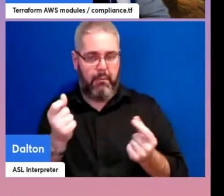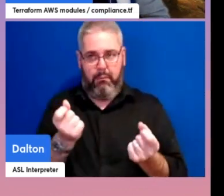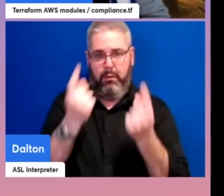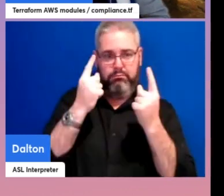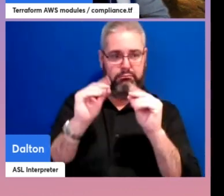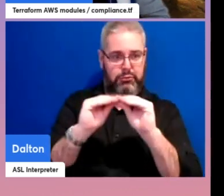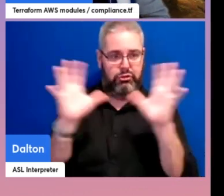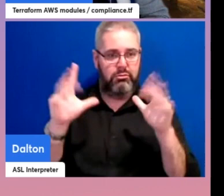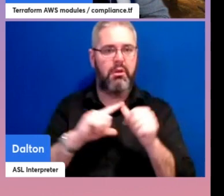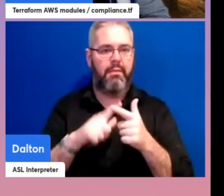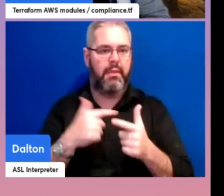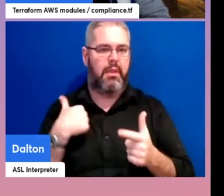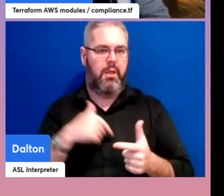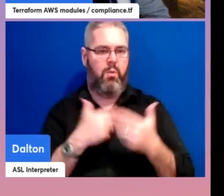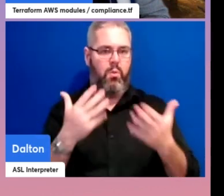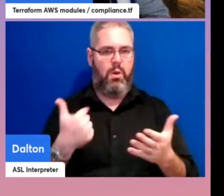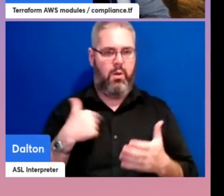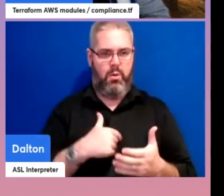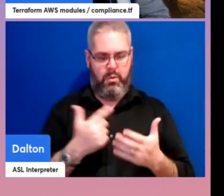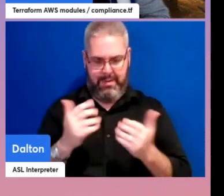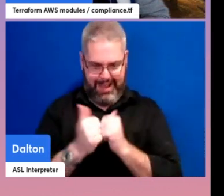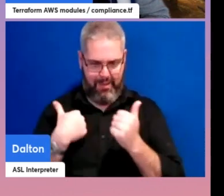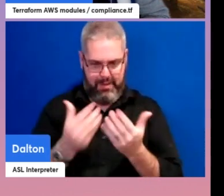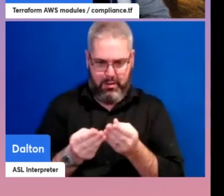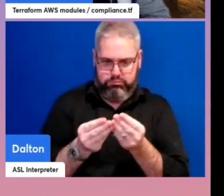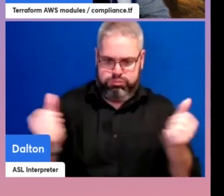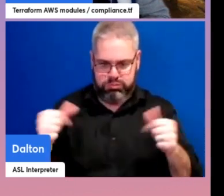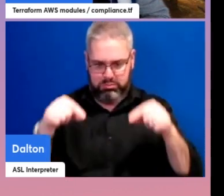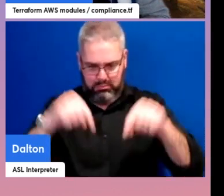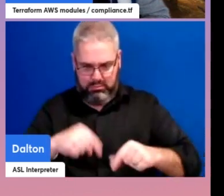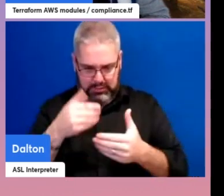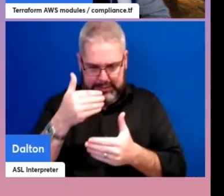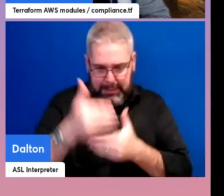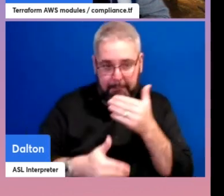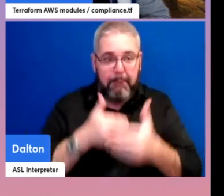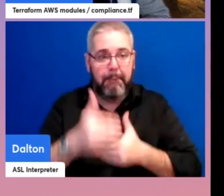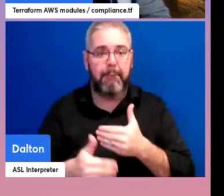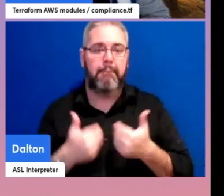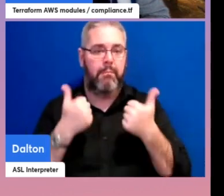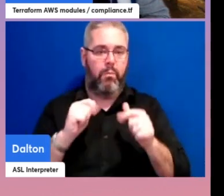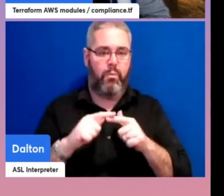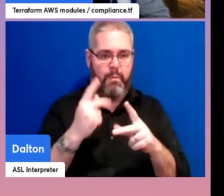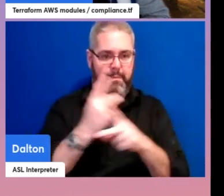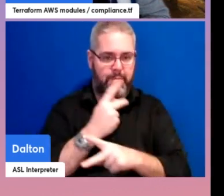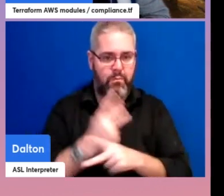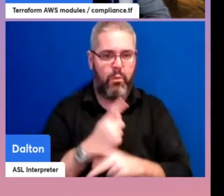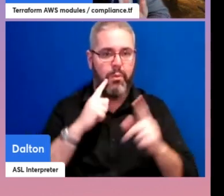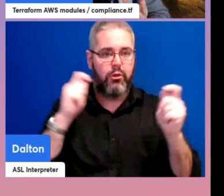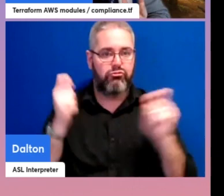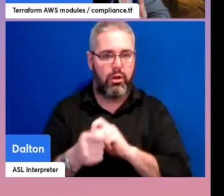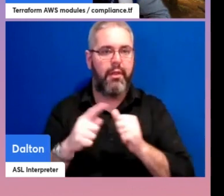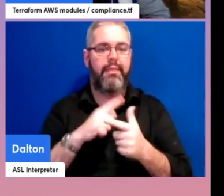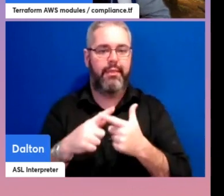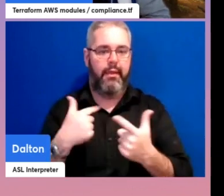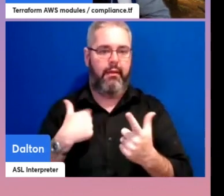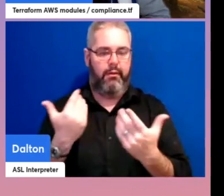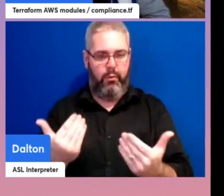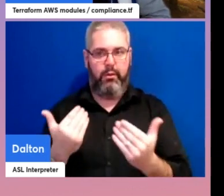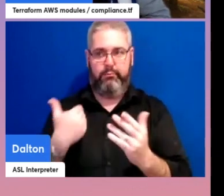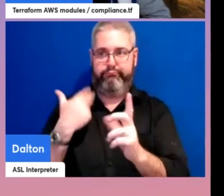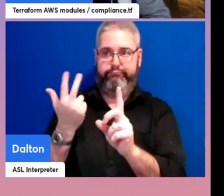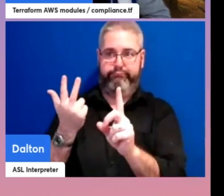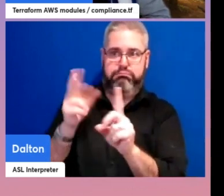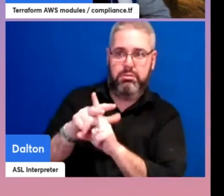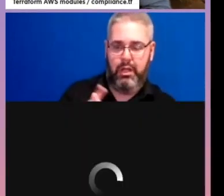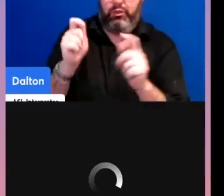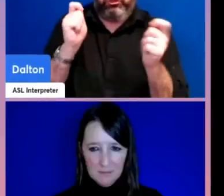remediation step. So you look into the configuration code, you try to figure out what to change, and you somehow apply these